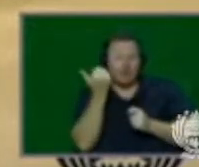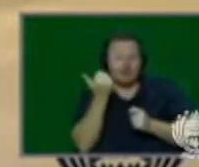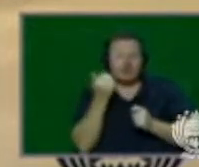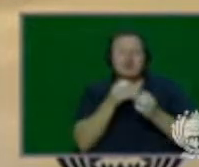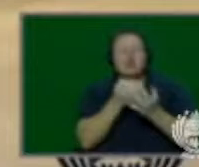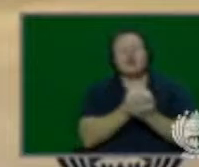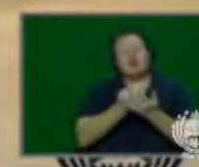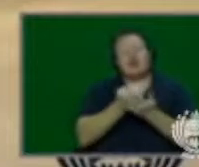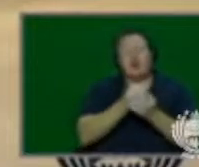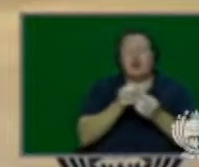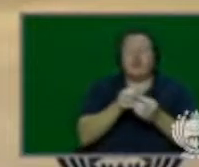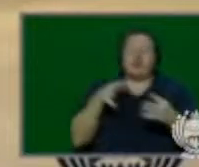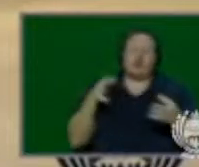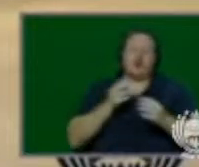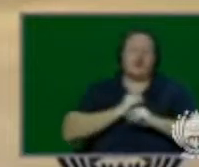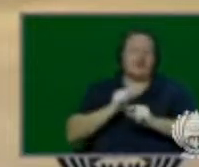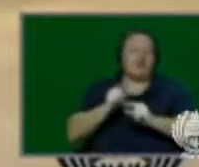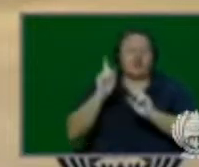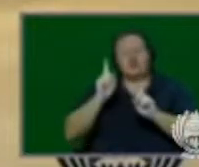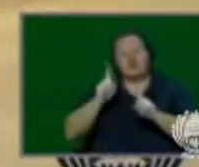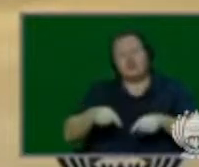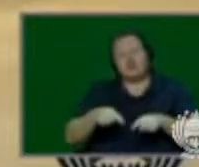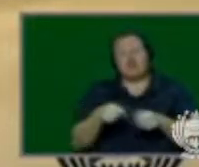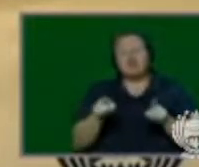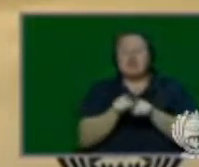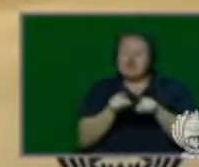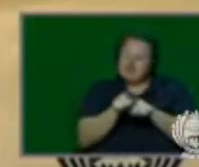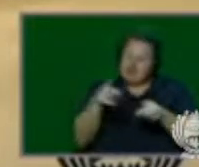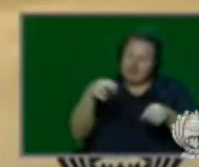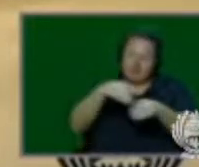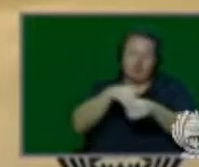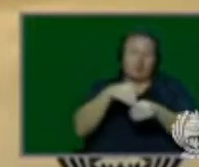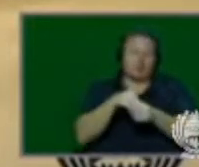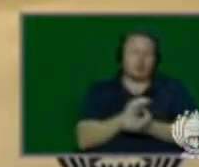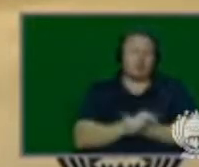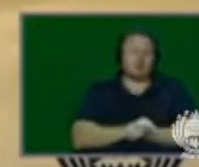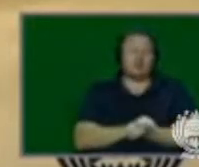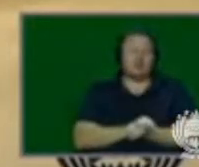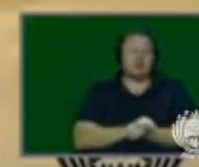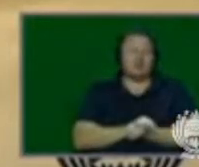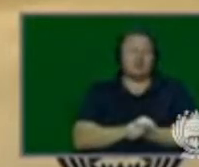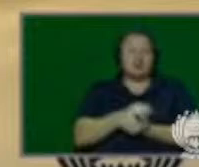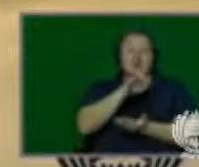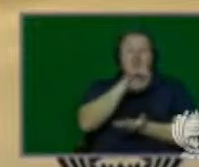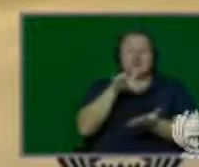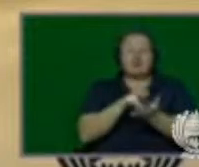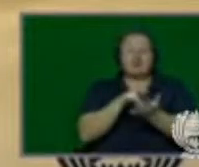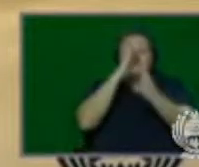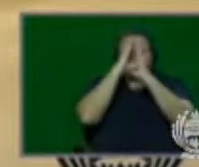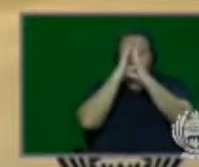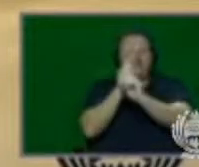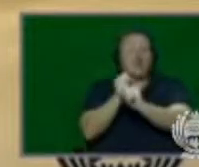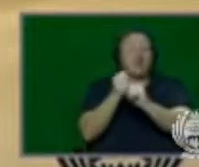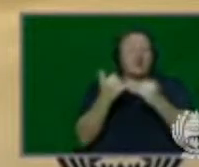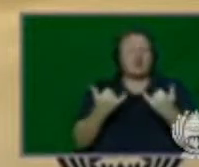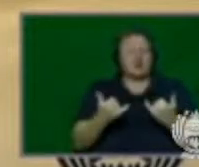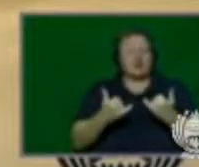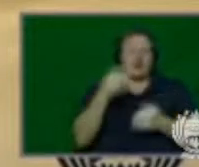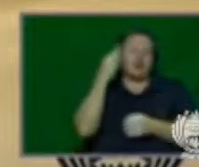faster and in an inclusive manner. This is the central objective of the current